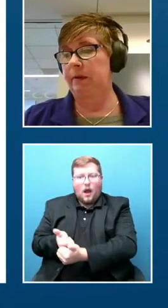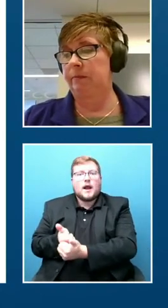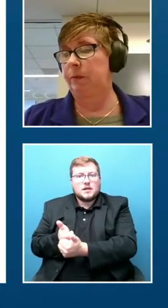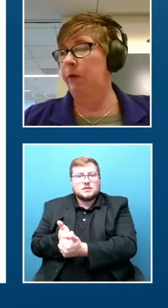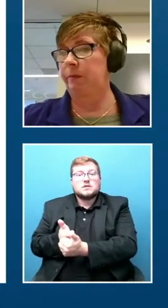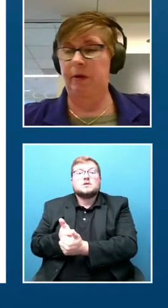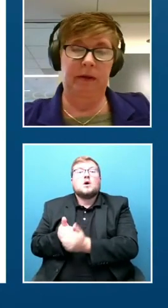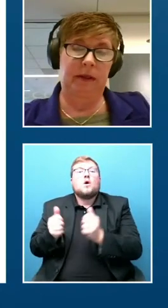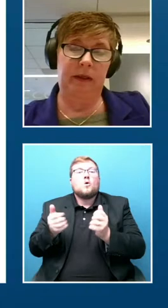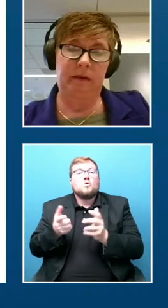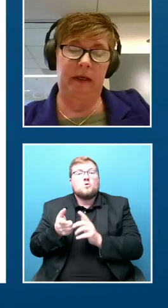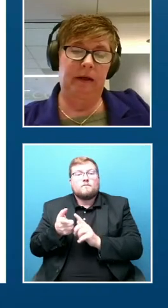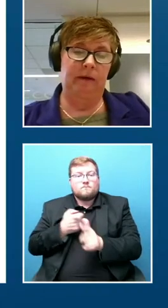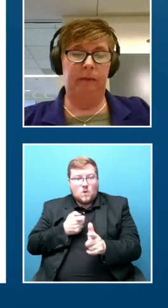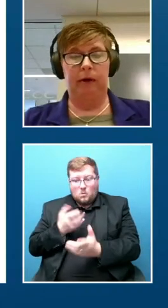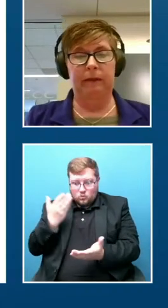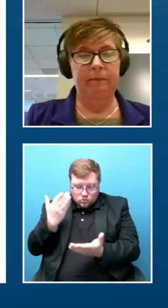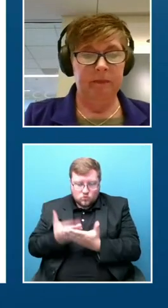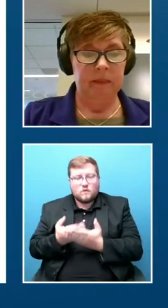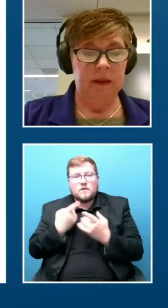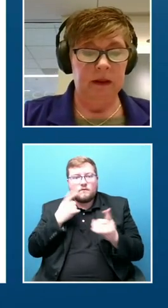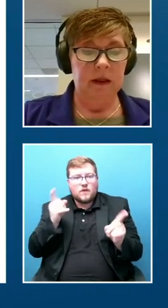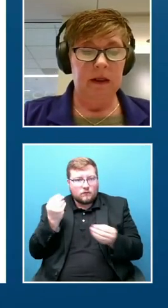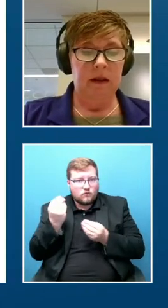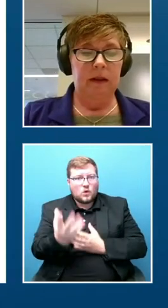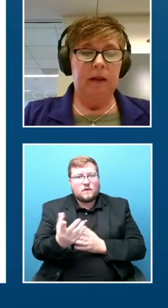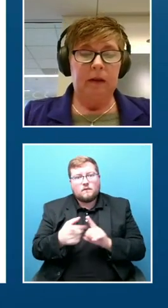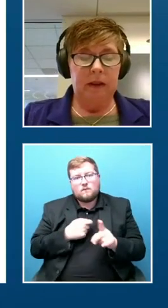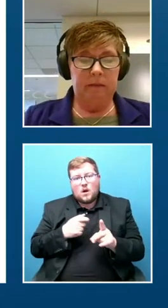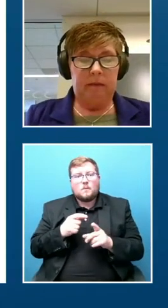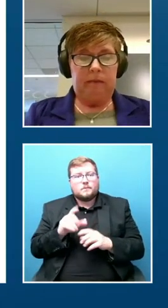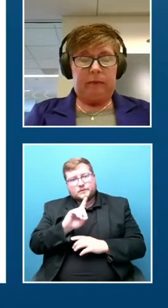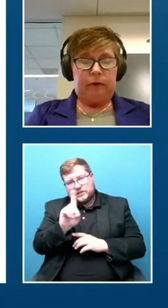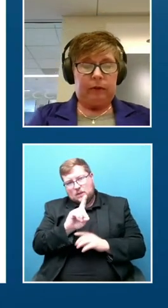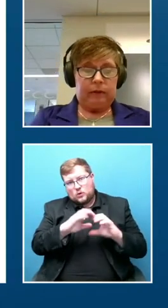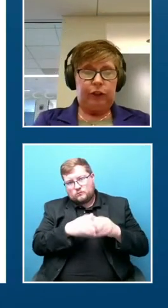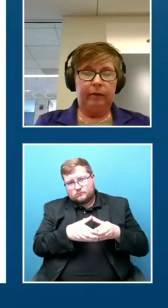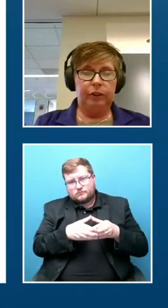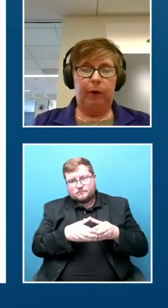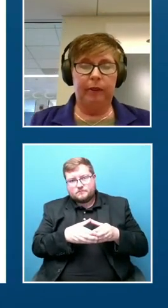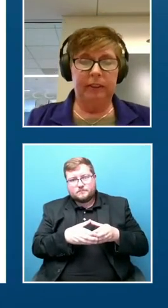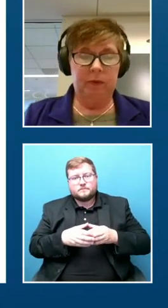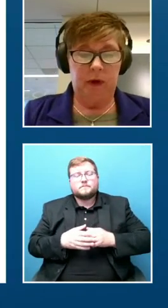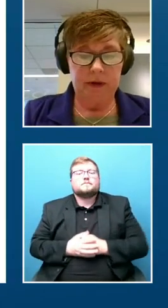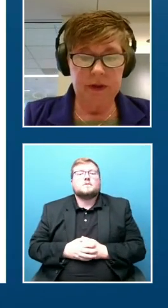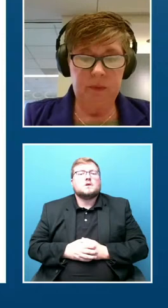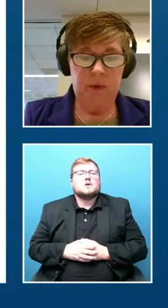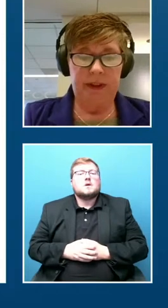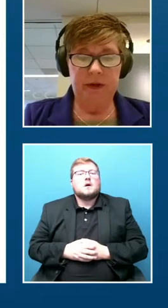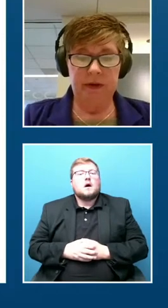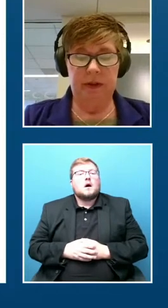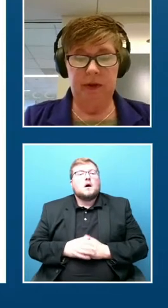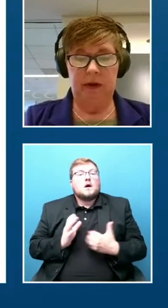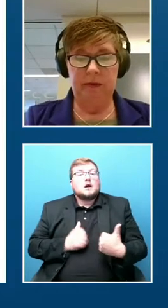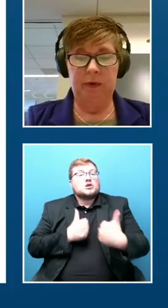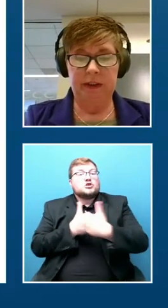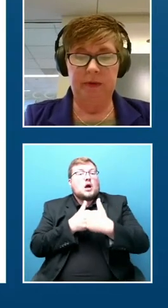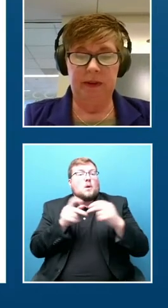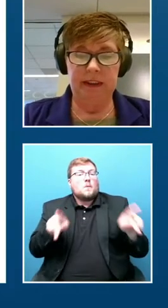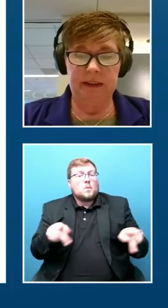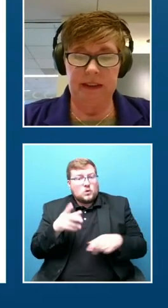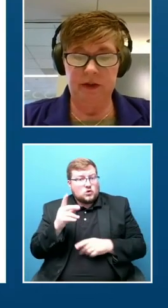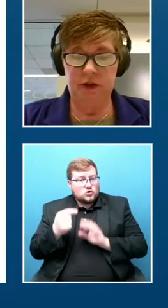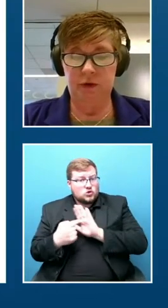from the reporting part of the party. The challenge parties will also point to a so-called